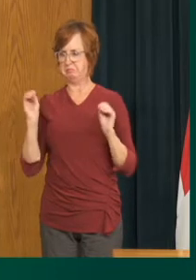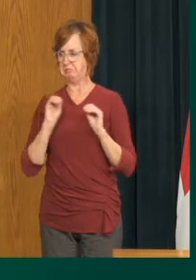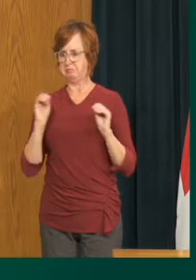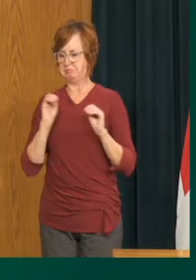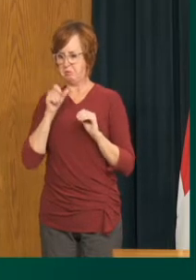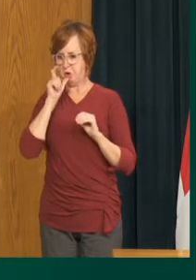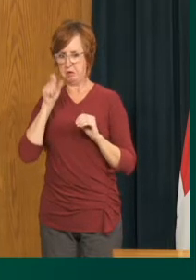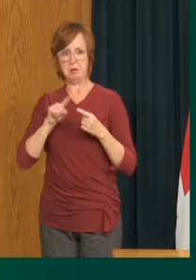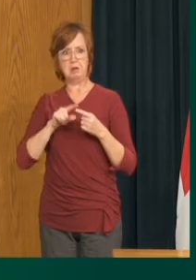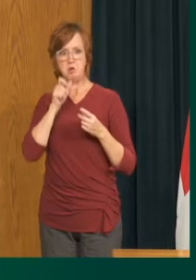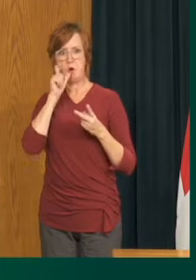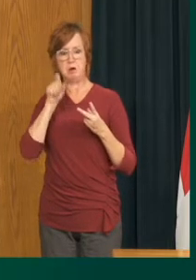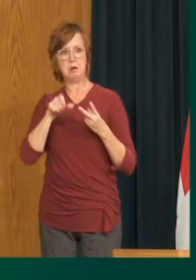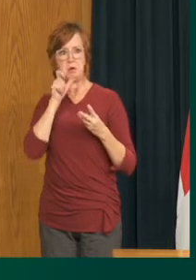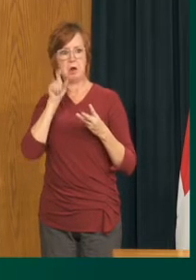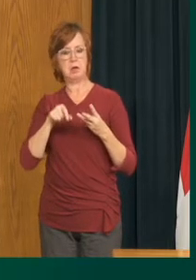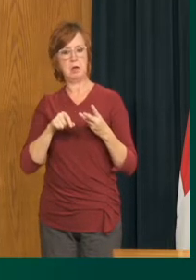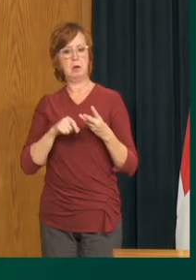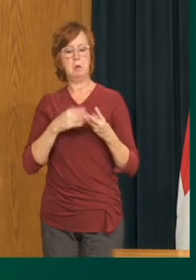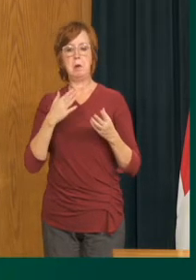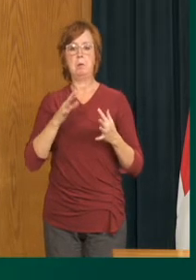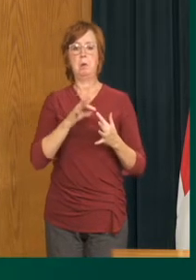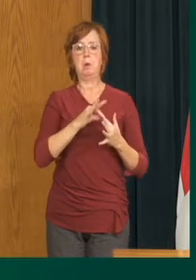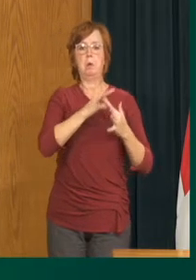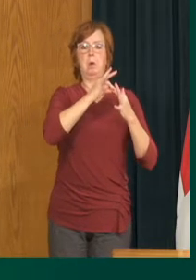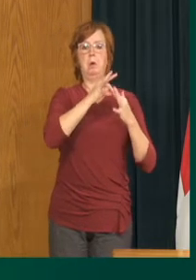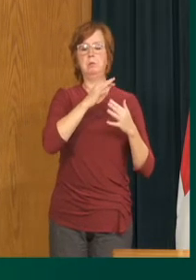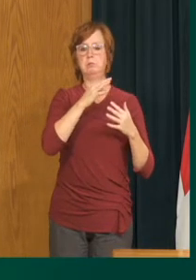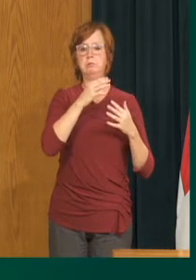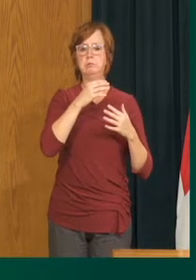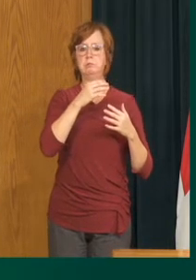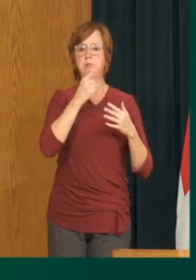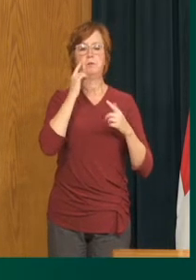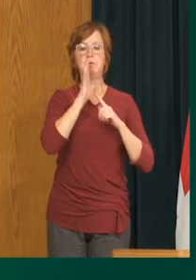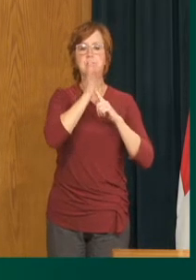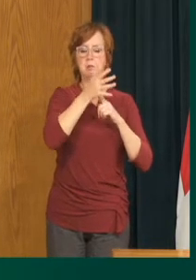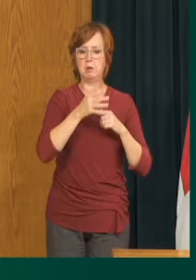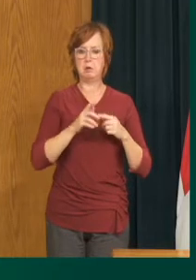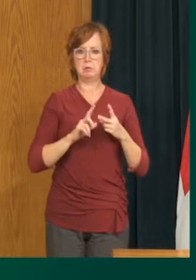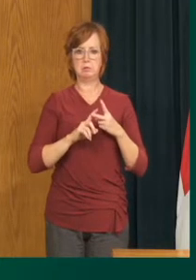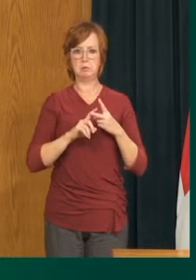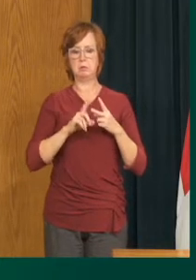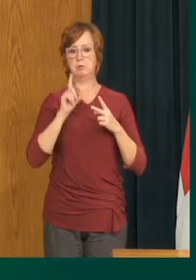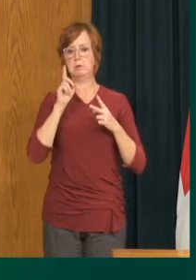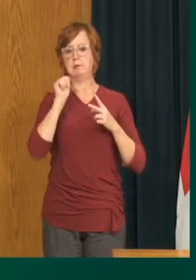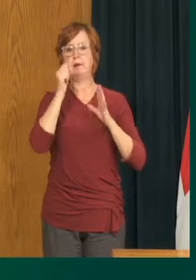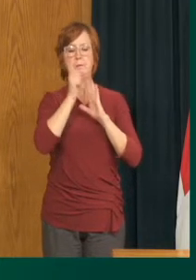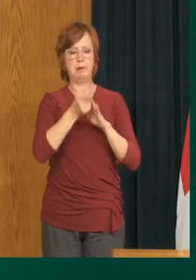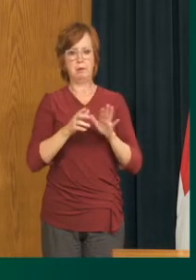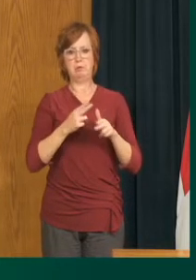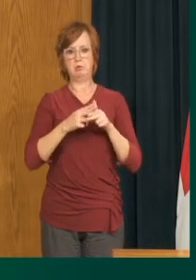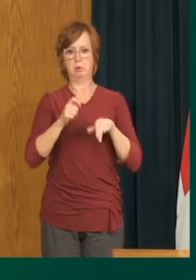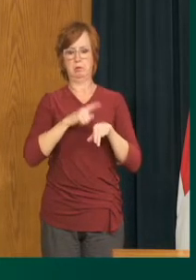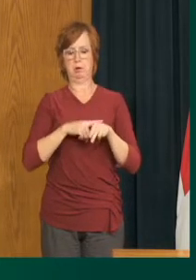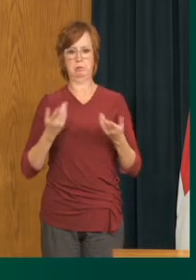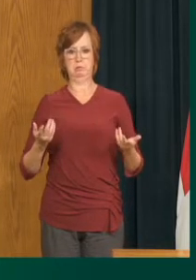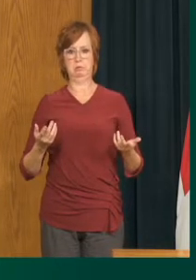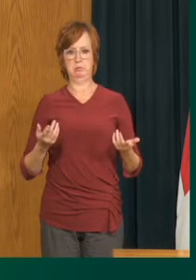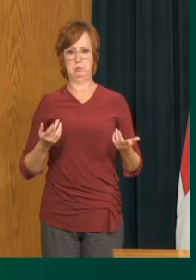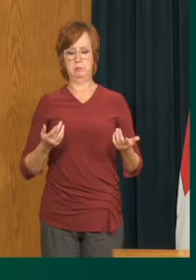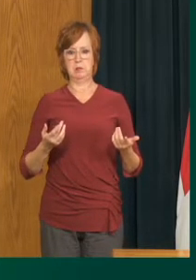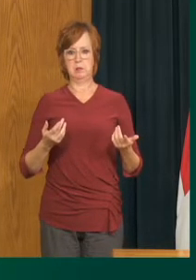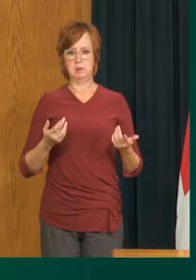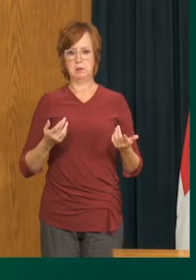I think it's two things. It's time for us to just kind of regroup as to why we have